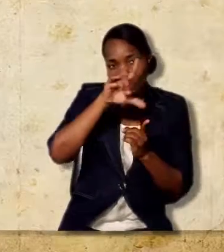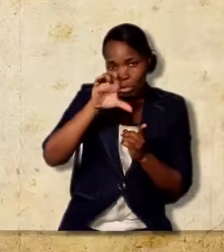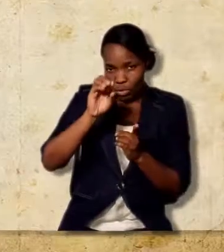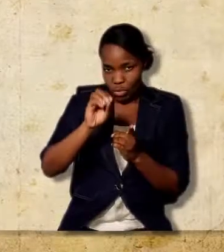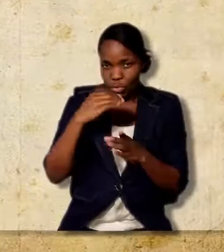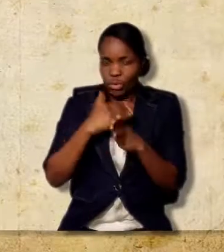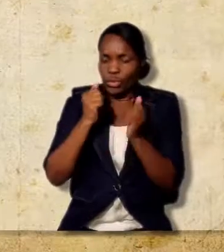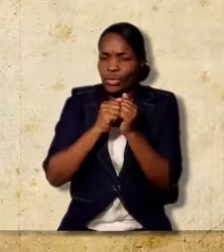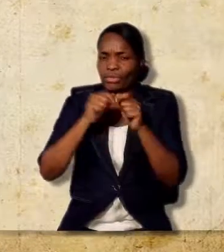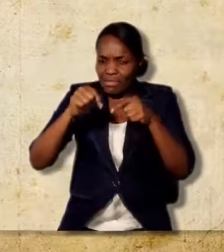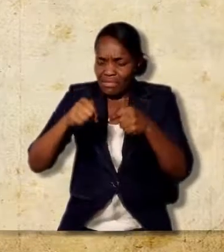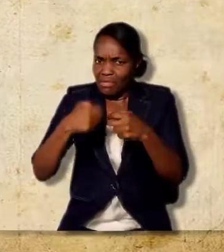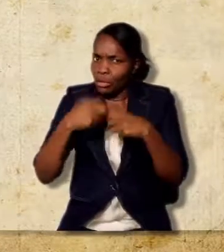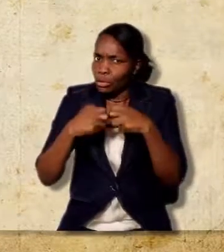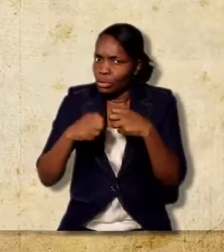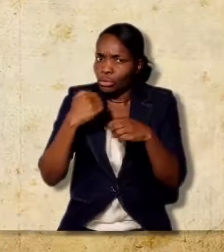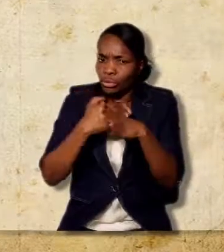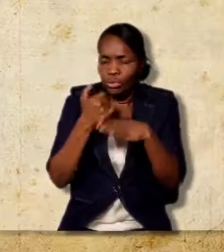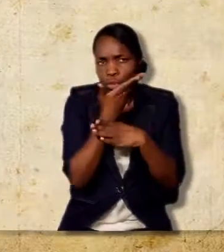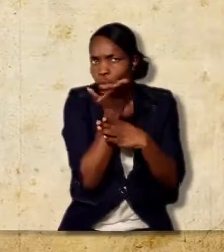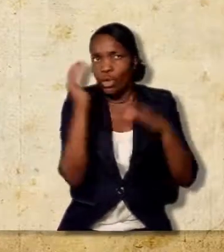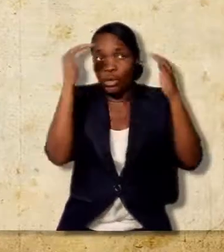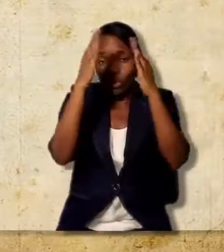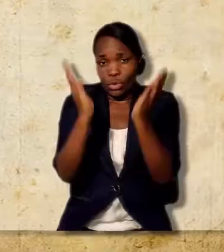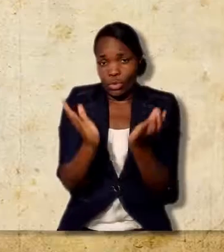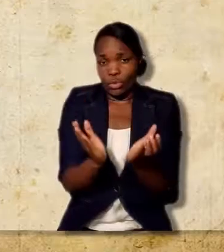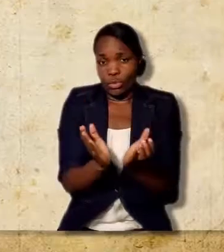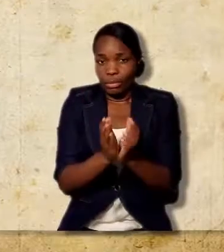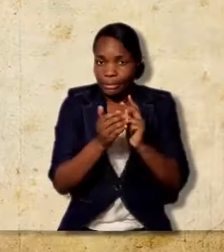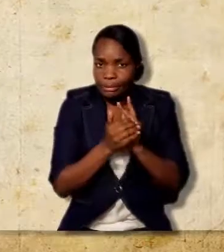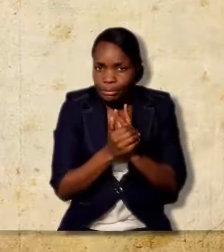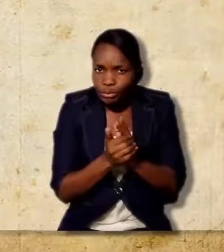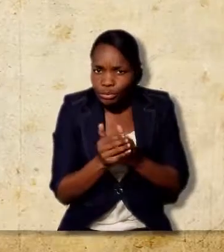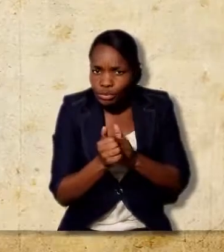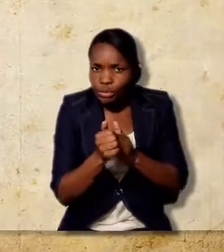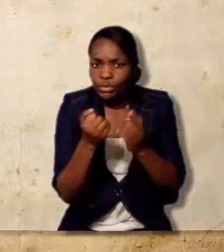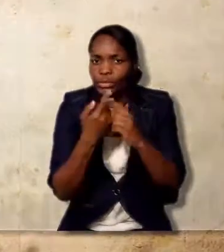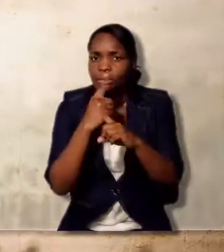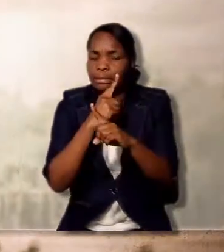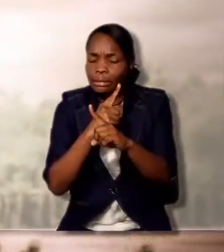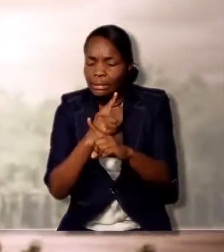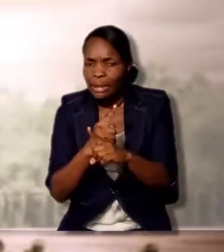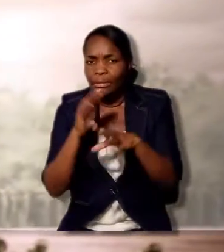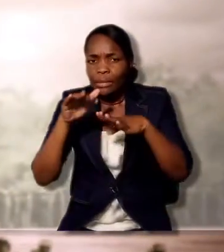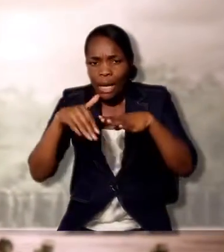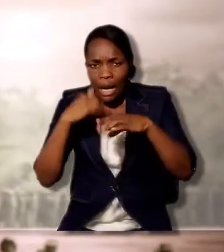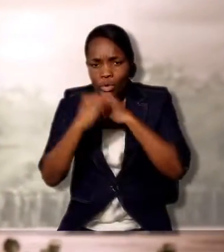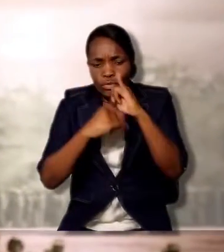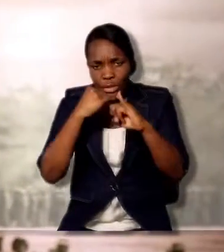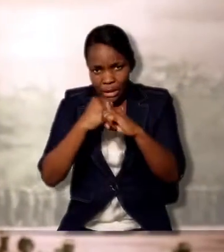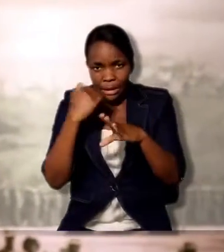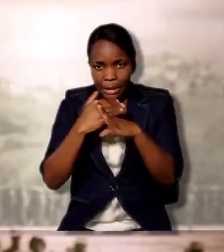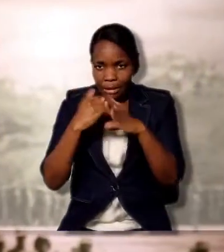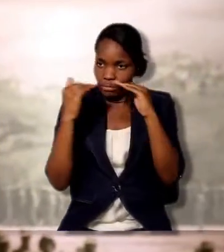ILO, deals with labor issues throughout the world. It gives guidelines for governments about what international labor standards